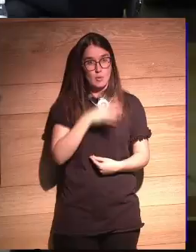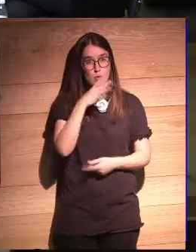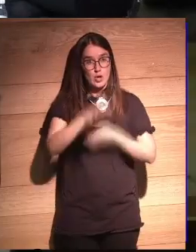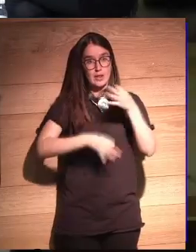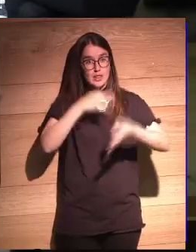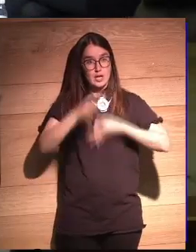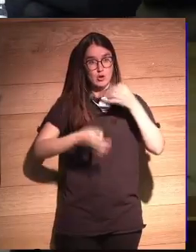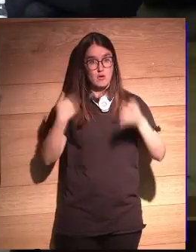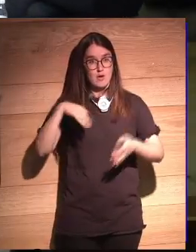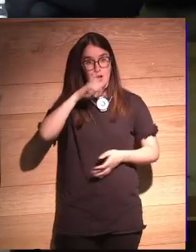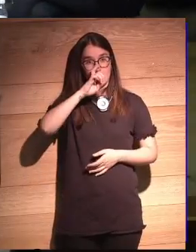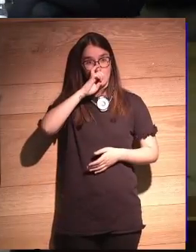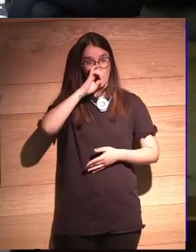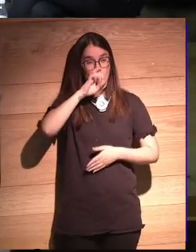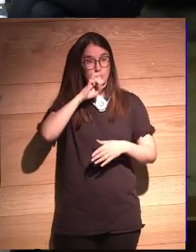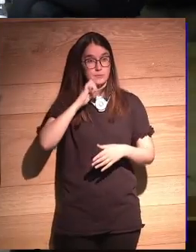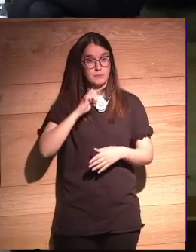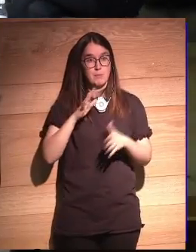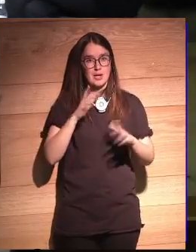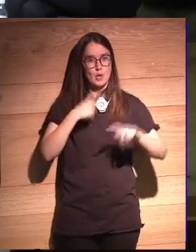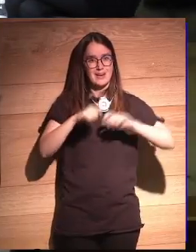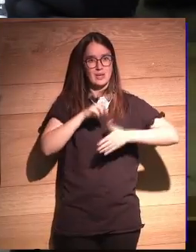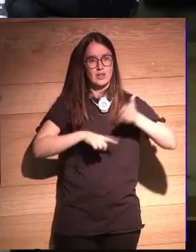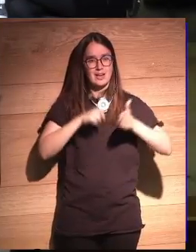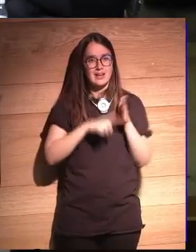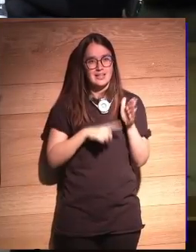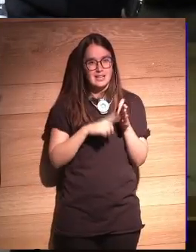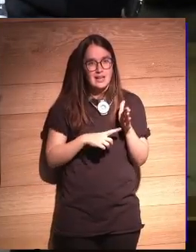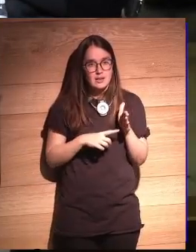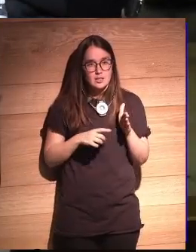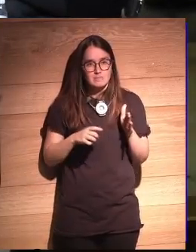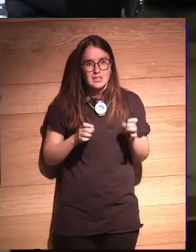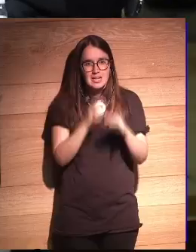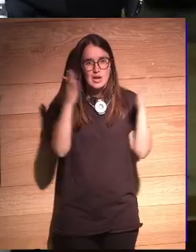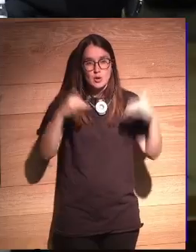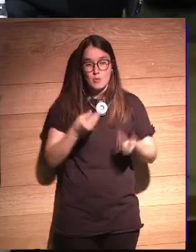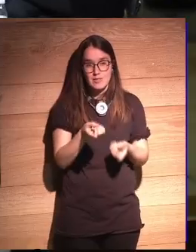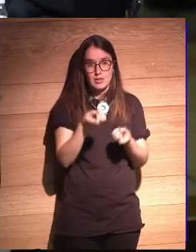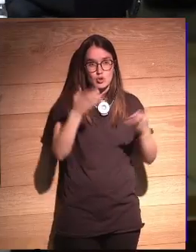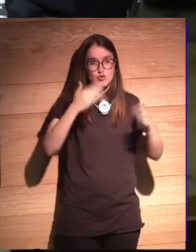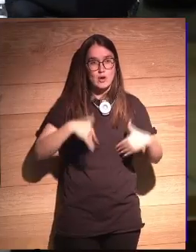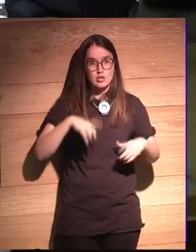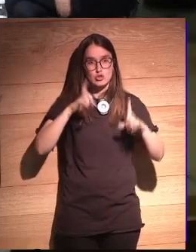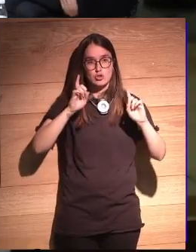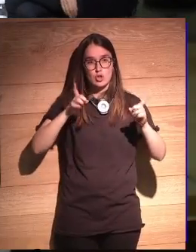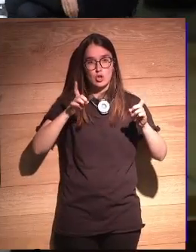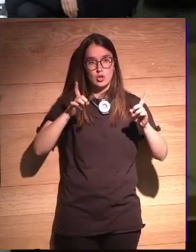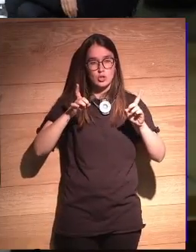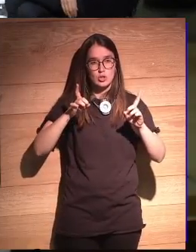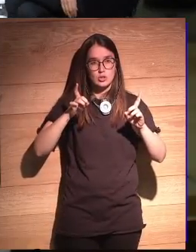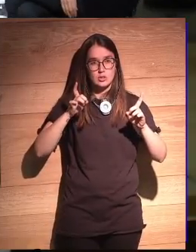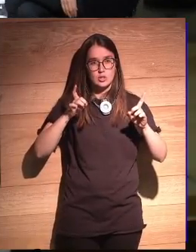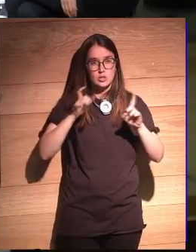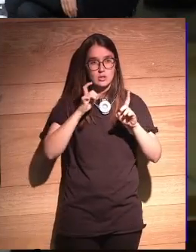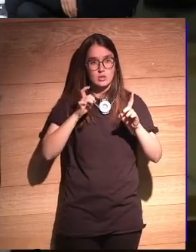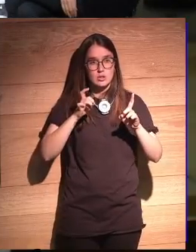house as an owner due to the previous bubble. But the rent market is not as clear because there are no figures that is